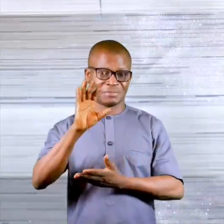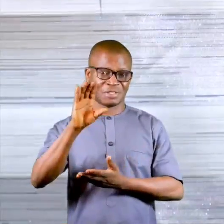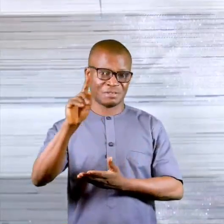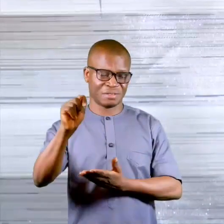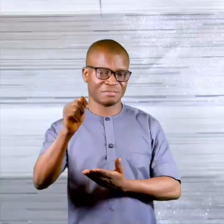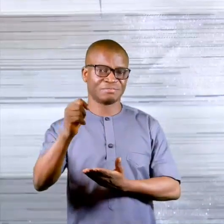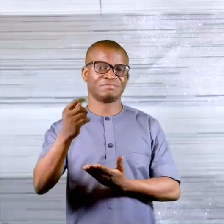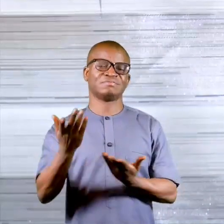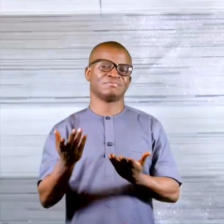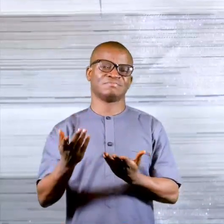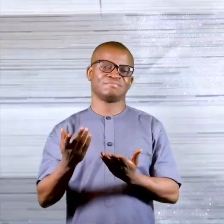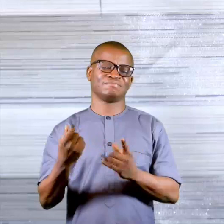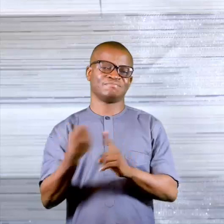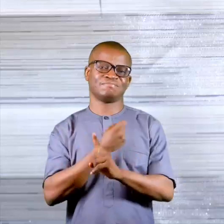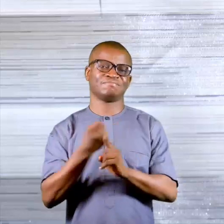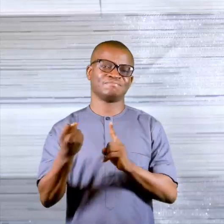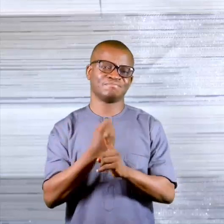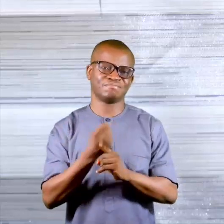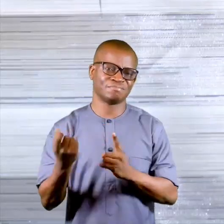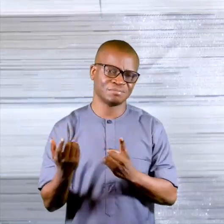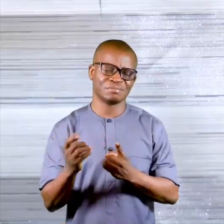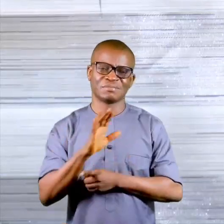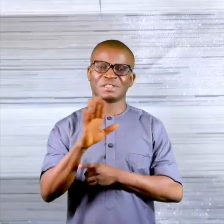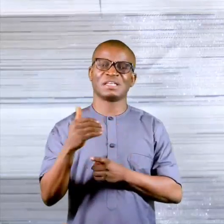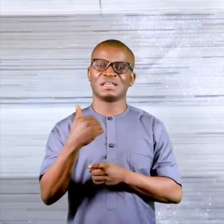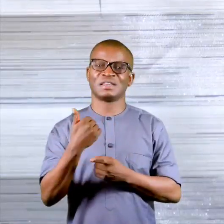city, and then they were taken to